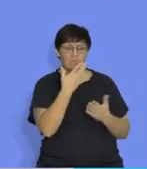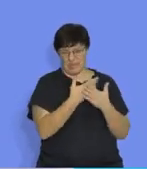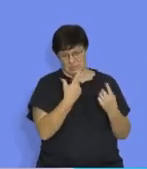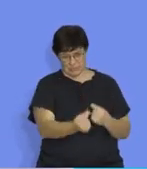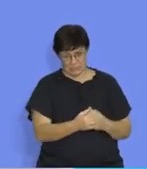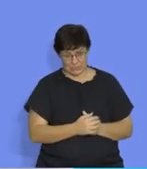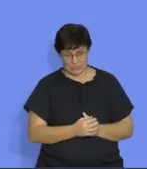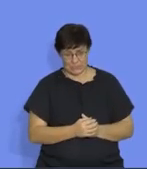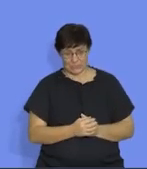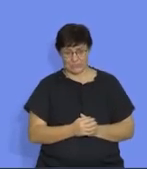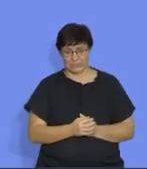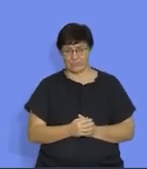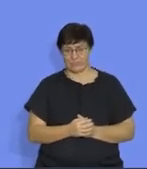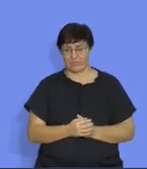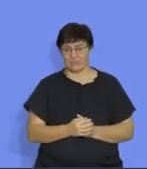this.